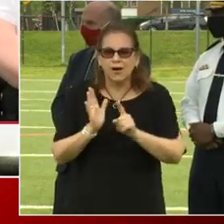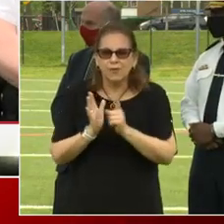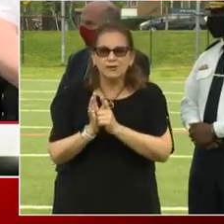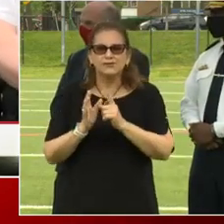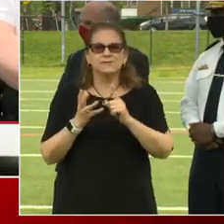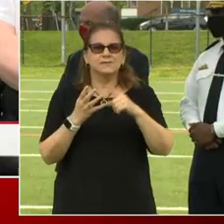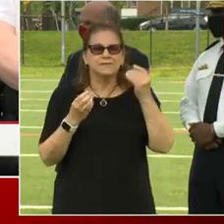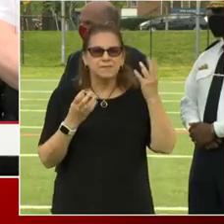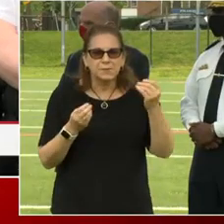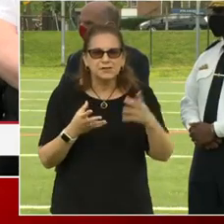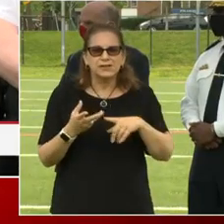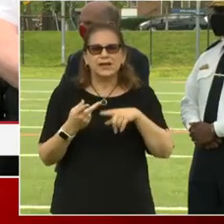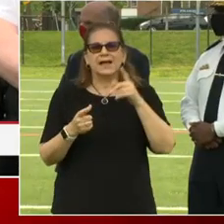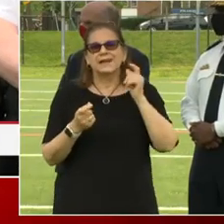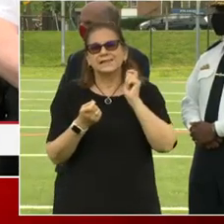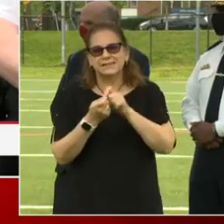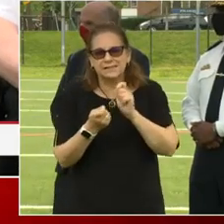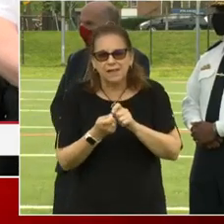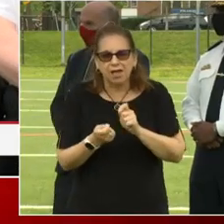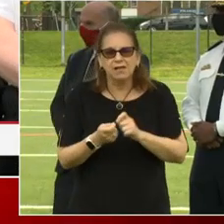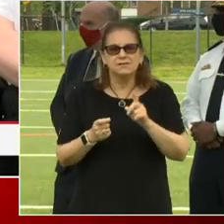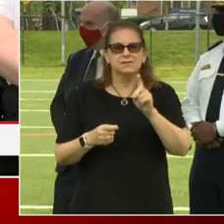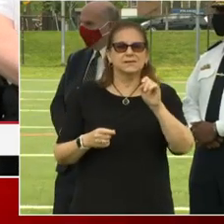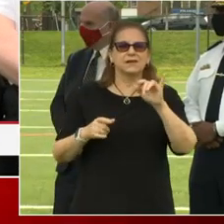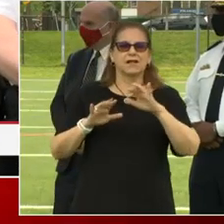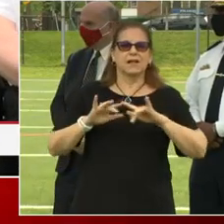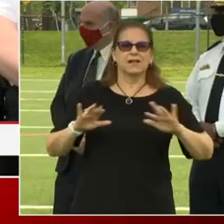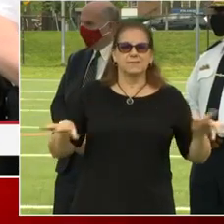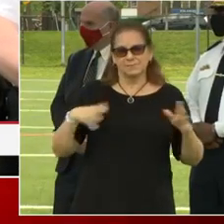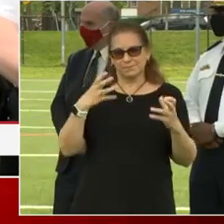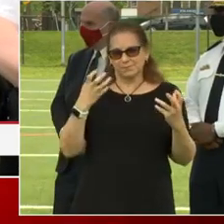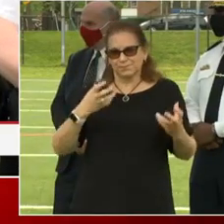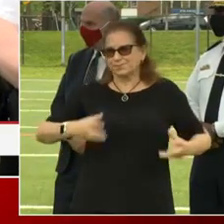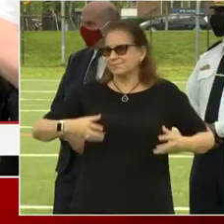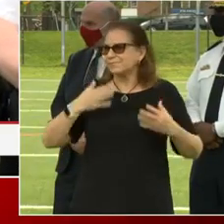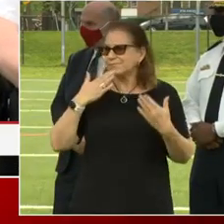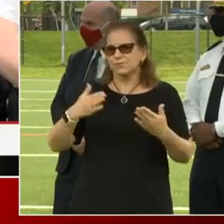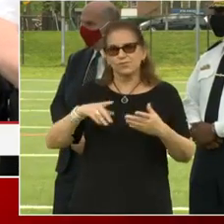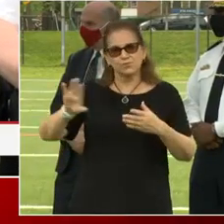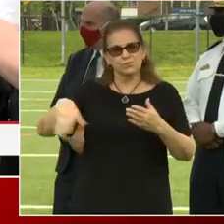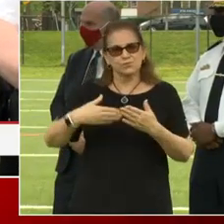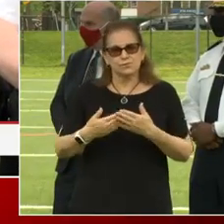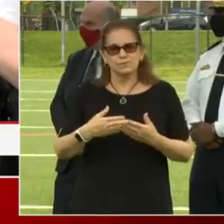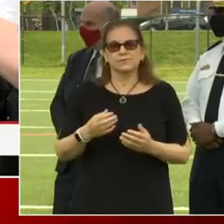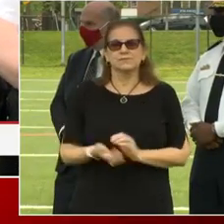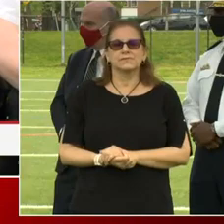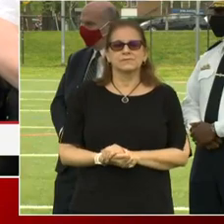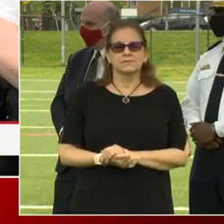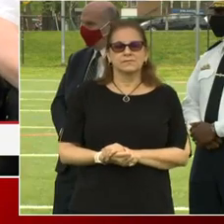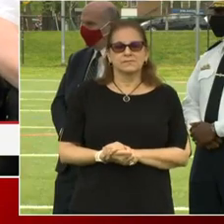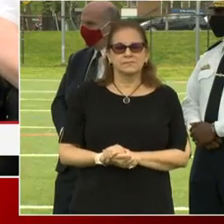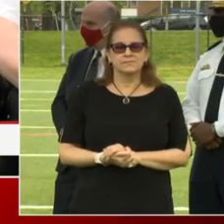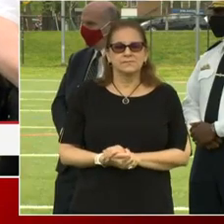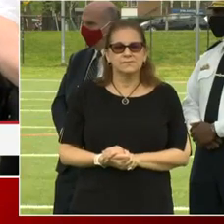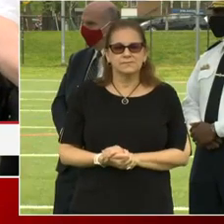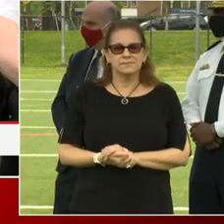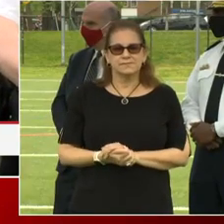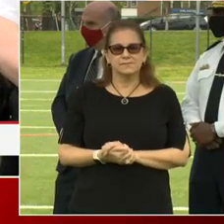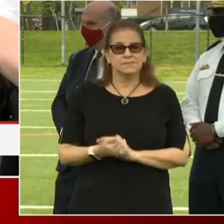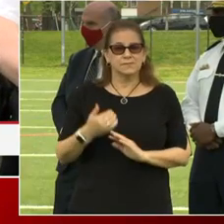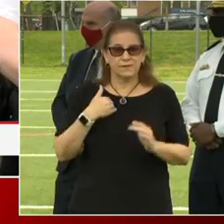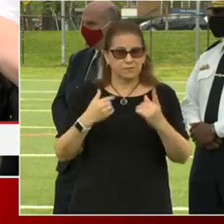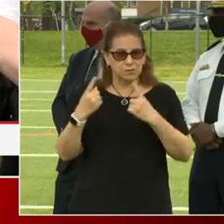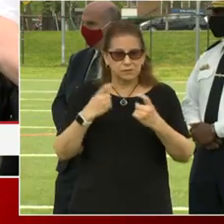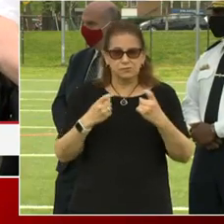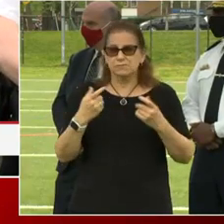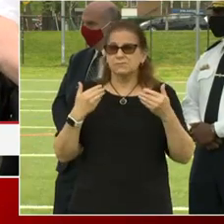the council members in advance for all of their questions and support, and I want to continue to ask